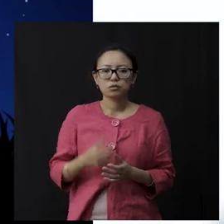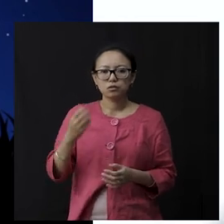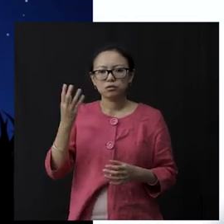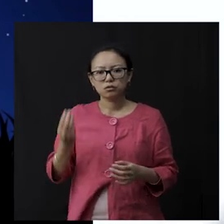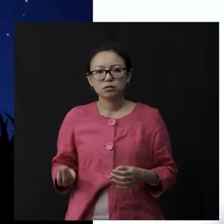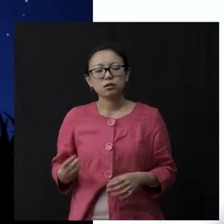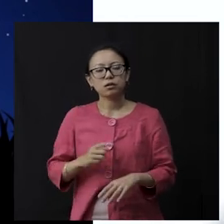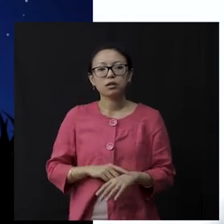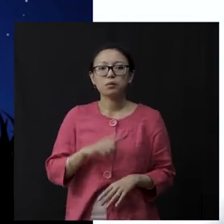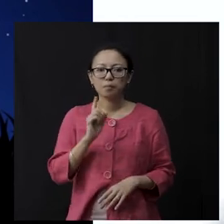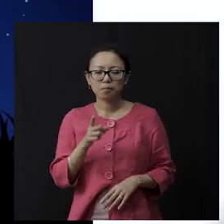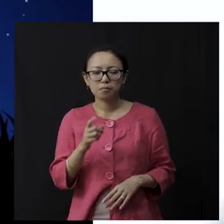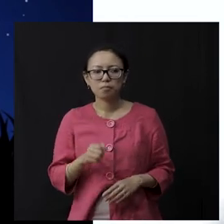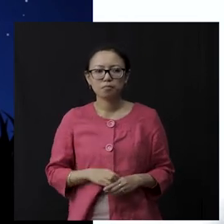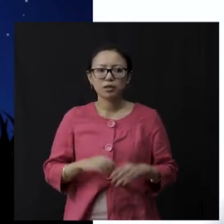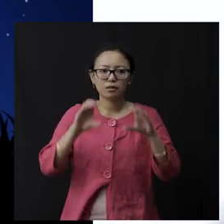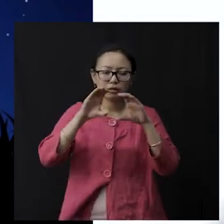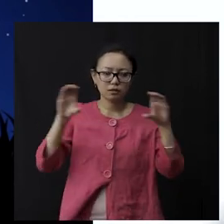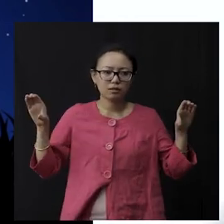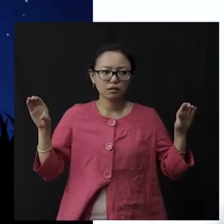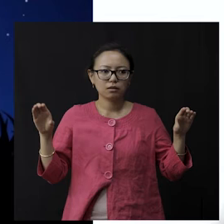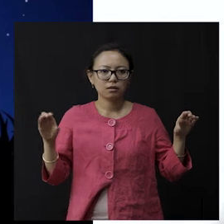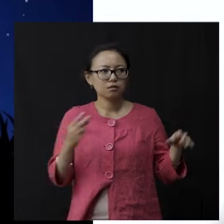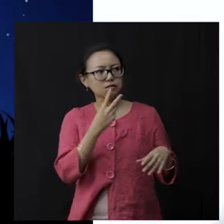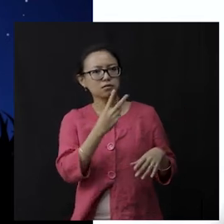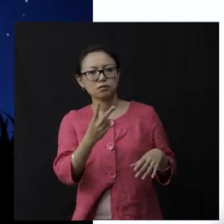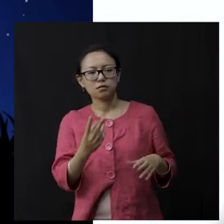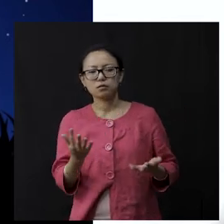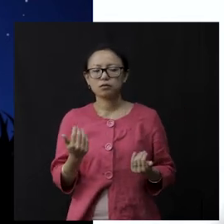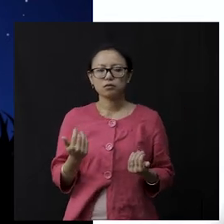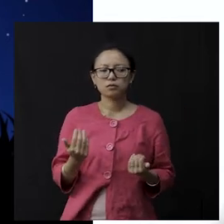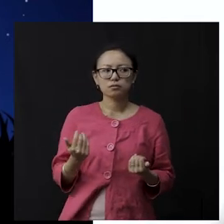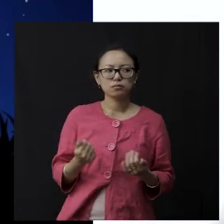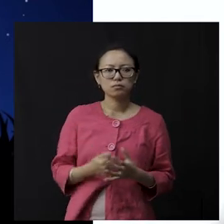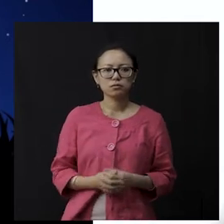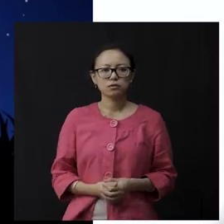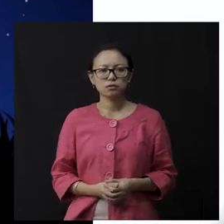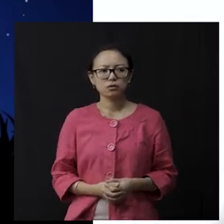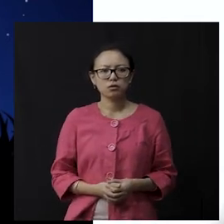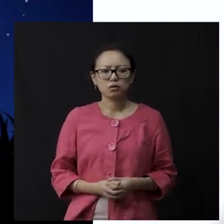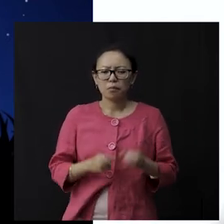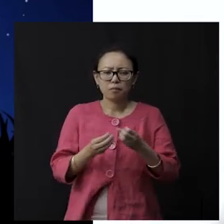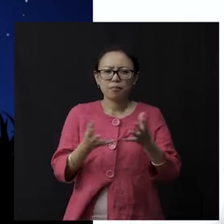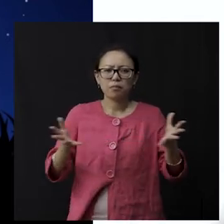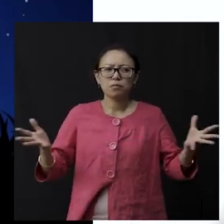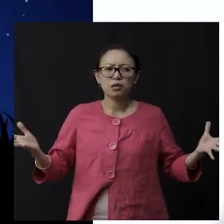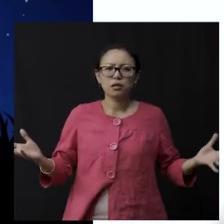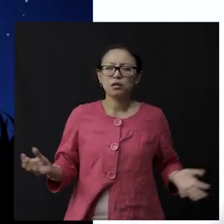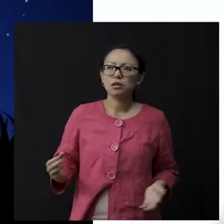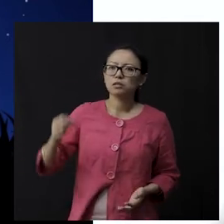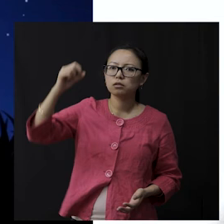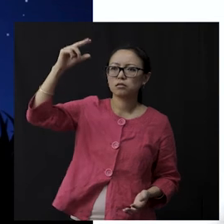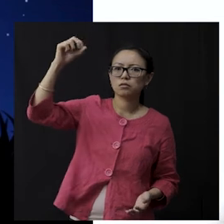night, just like the day, yes or no? And then the stars, so many stars that you cannot count,